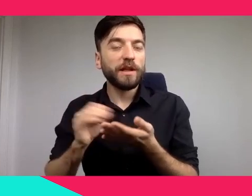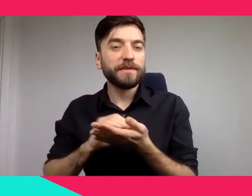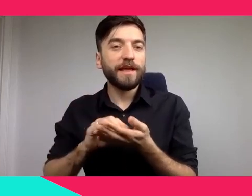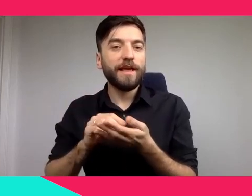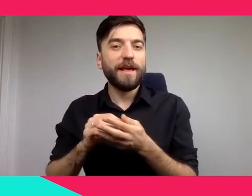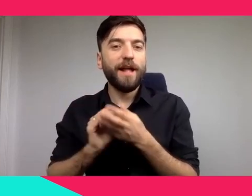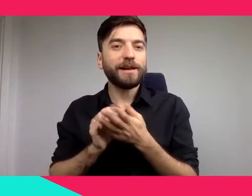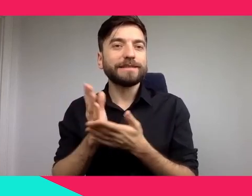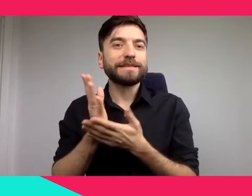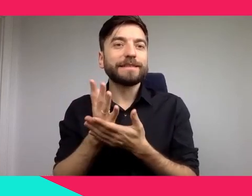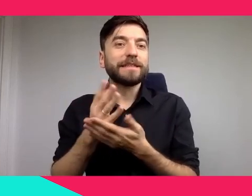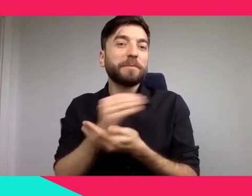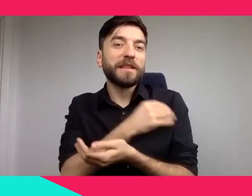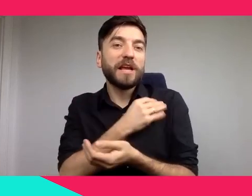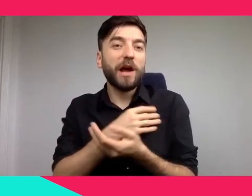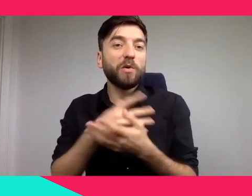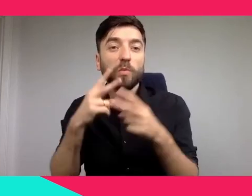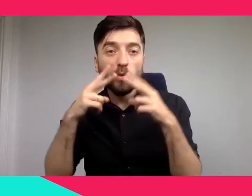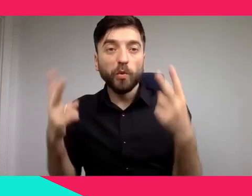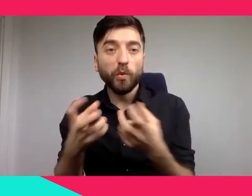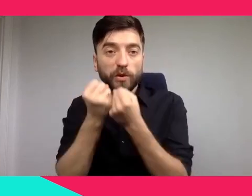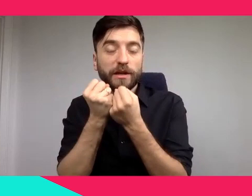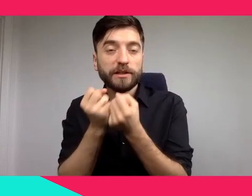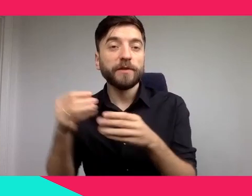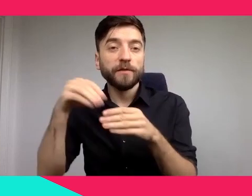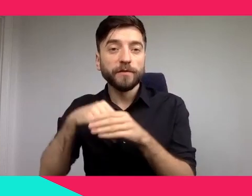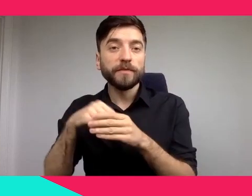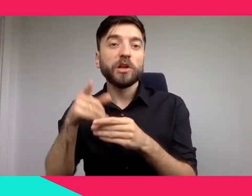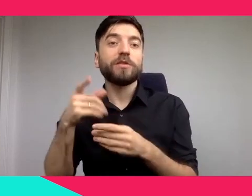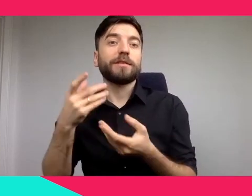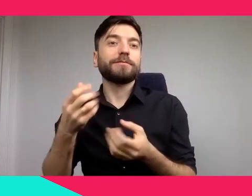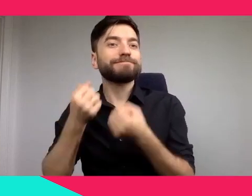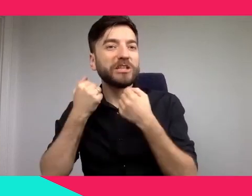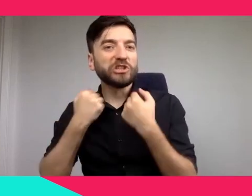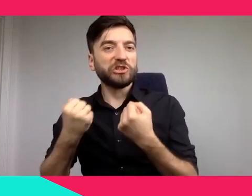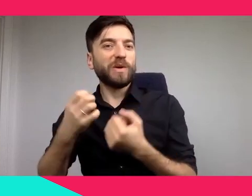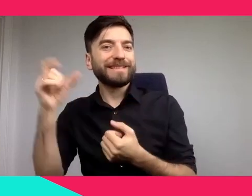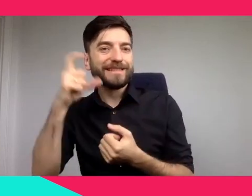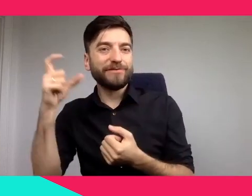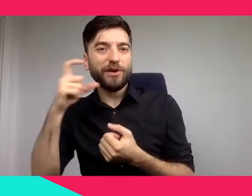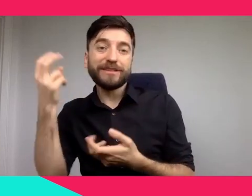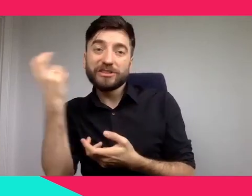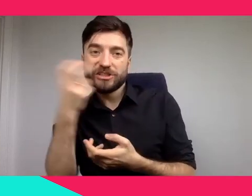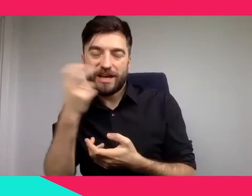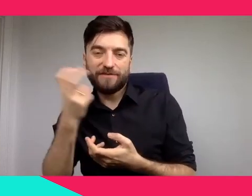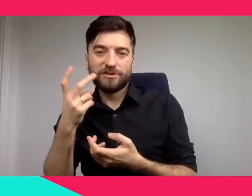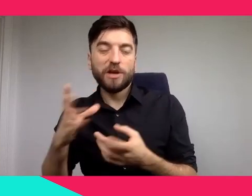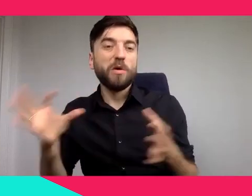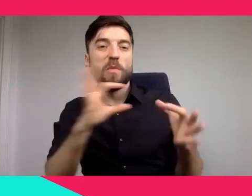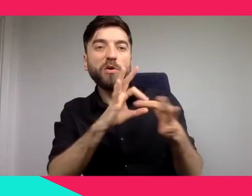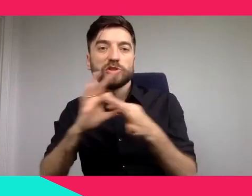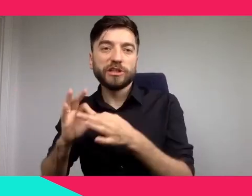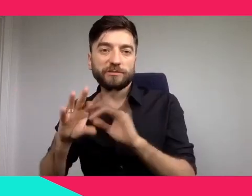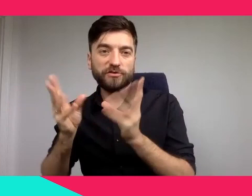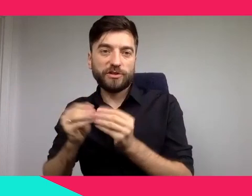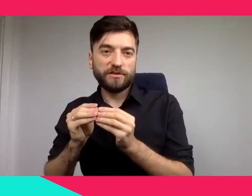beyond the power of a museum. This is where we can reconnect everything that we have. I think I'll